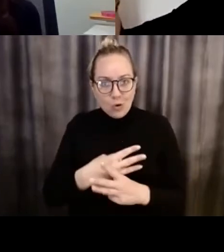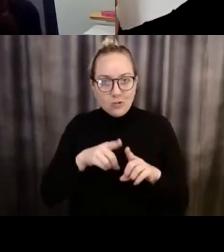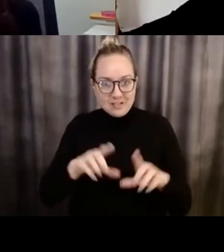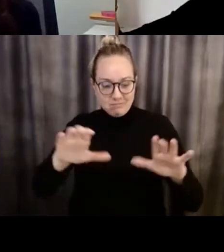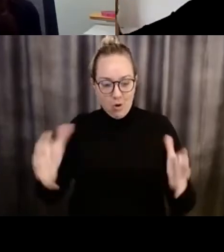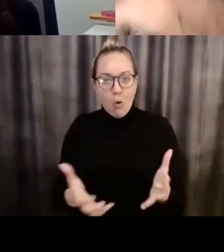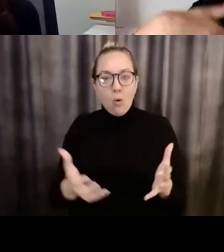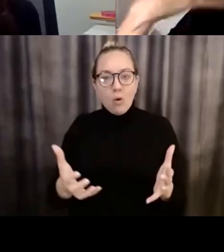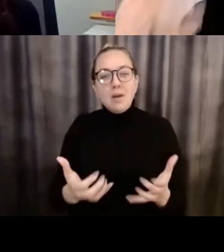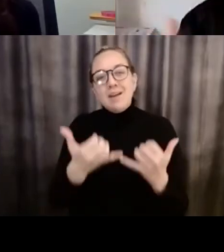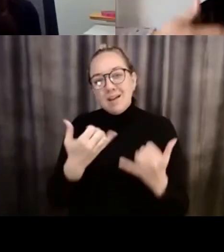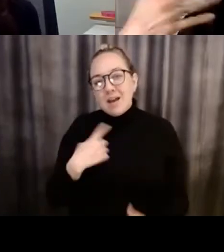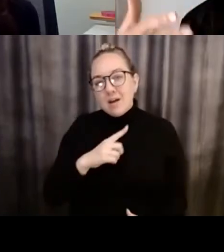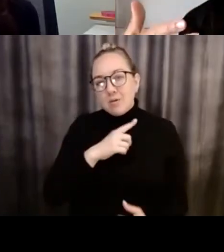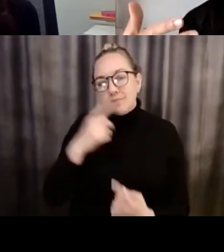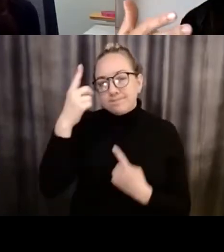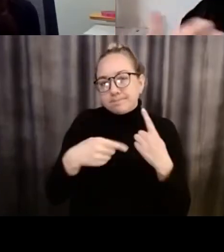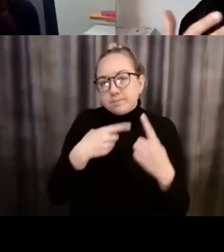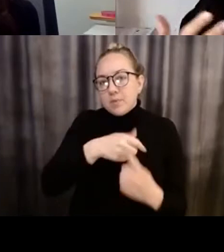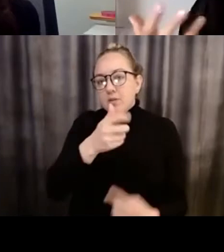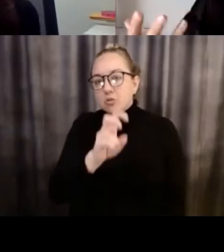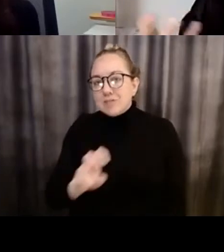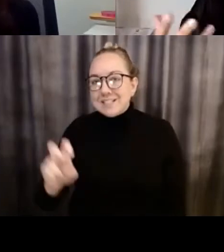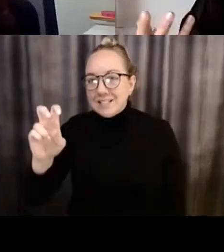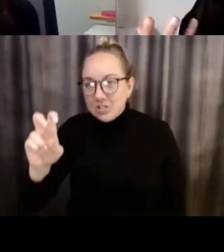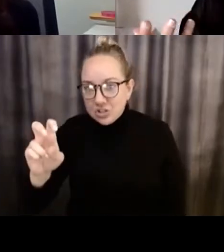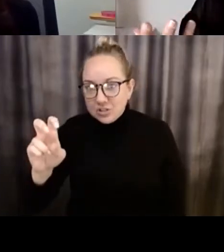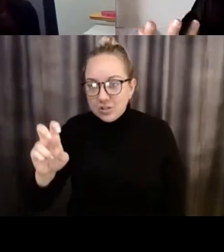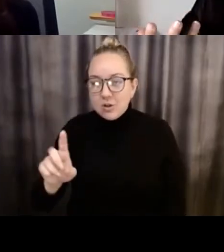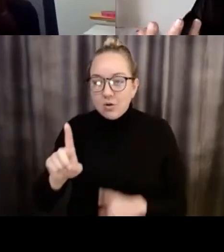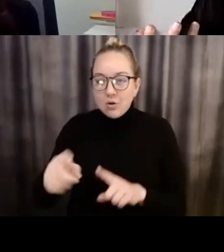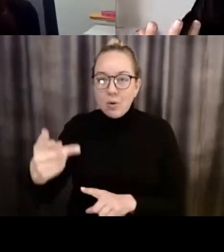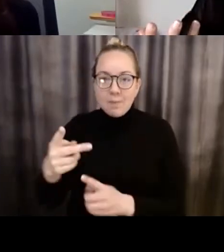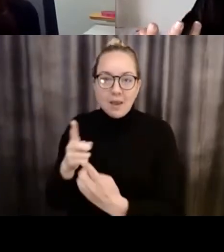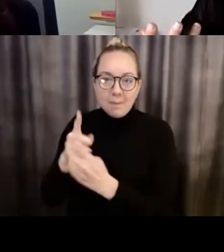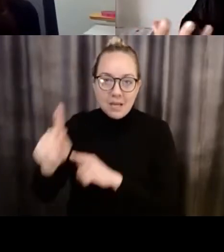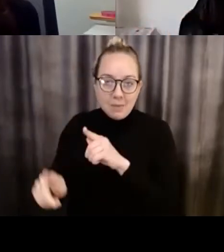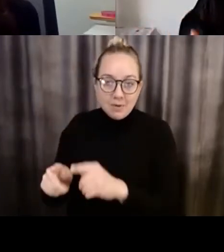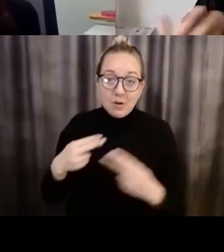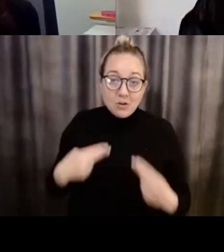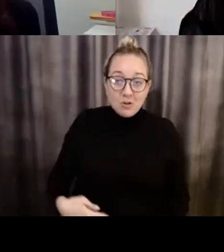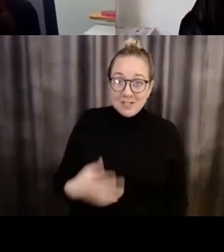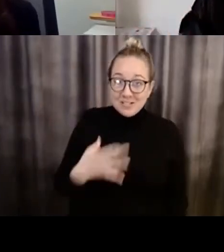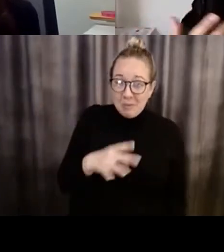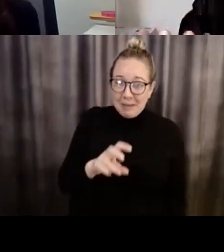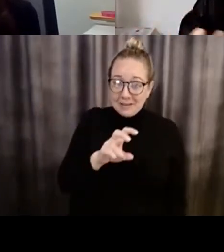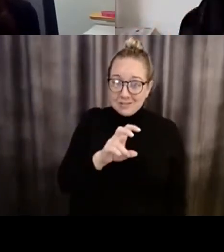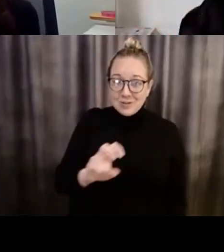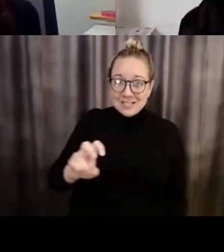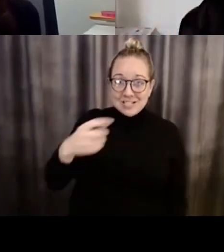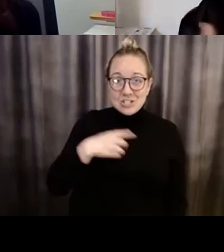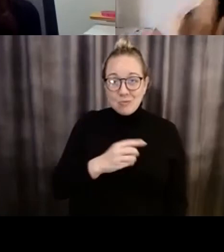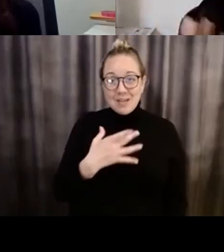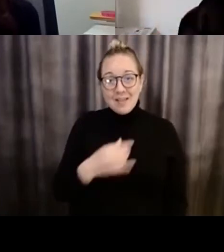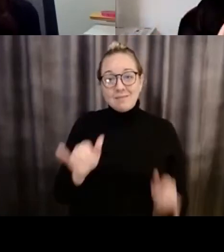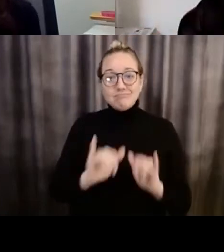another transition, going back and meeting people. We humans actually don't like transitions. We like regularity. Some of us thrive